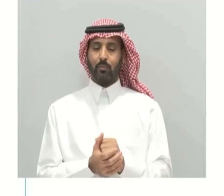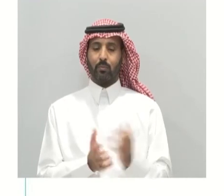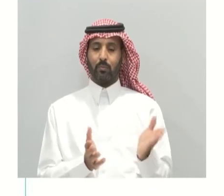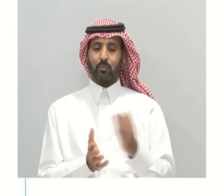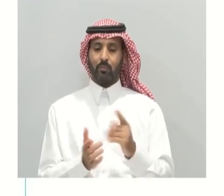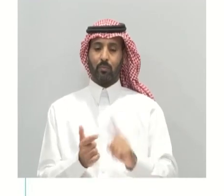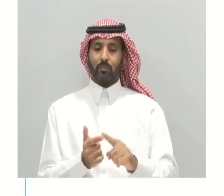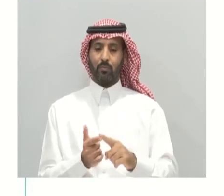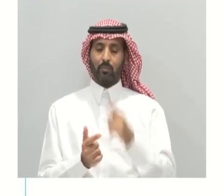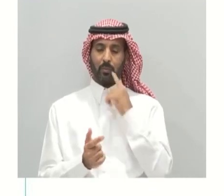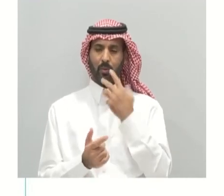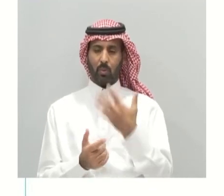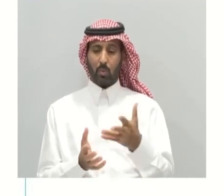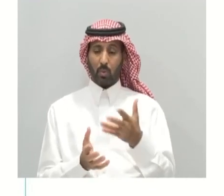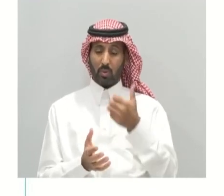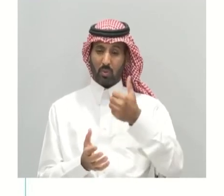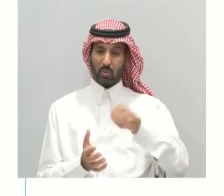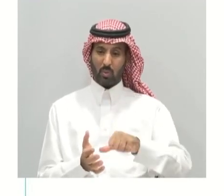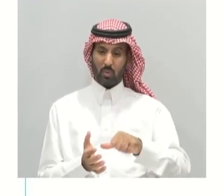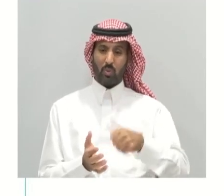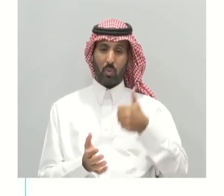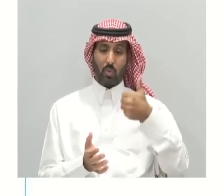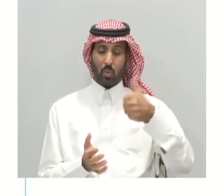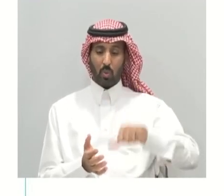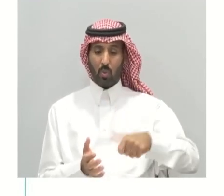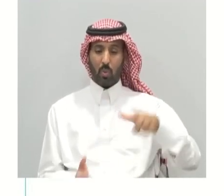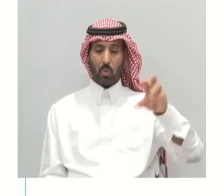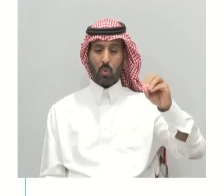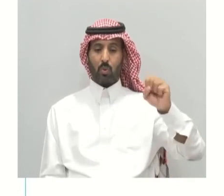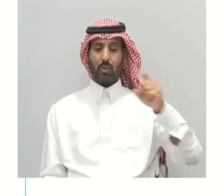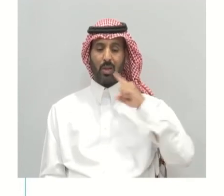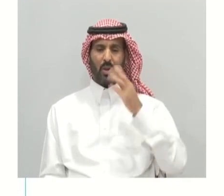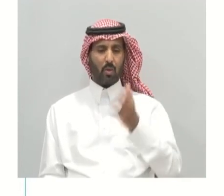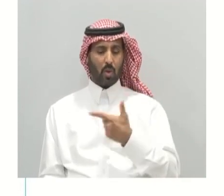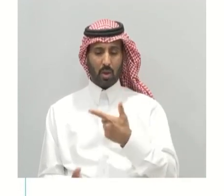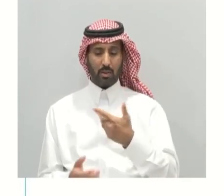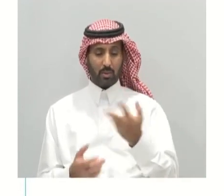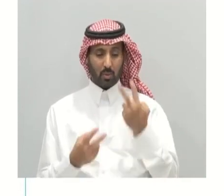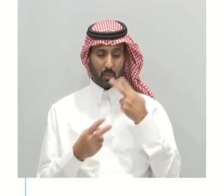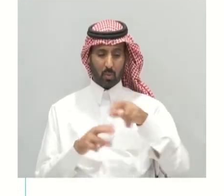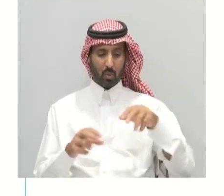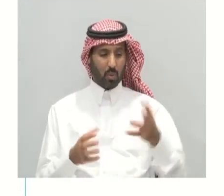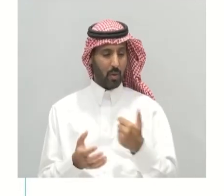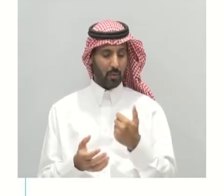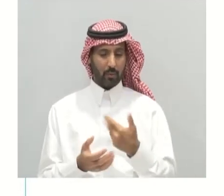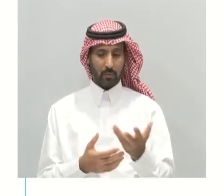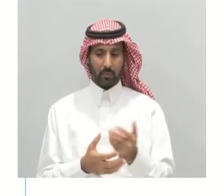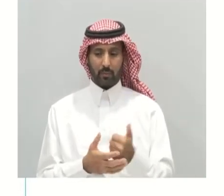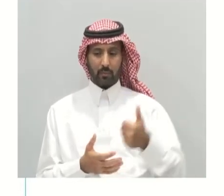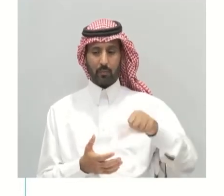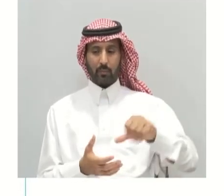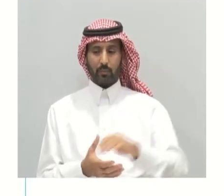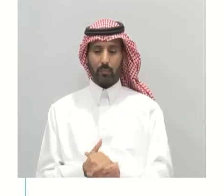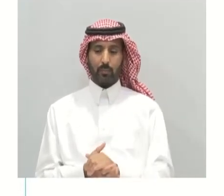Number two, lose, lose, lost, lose,